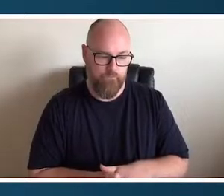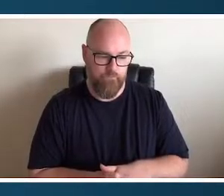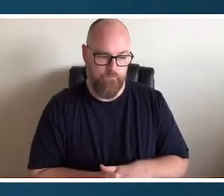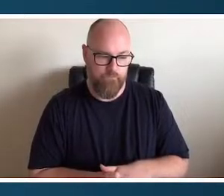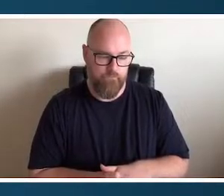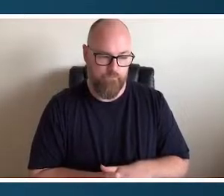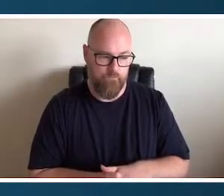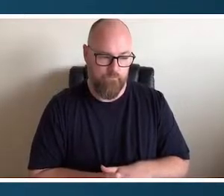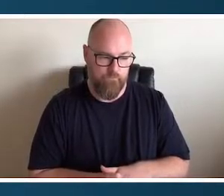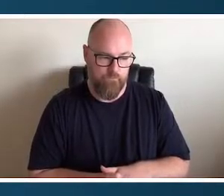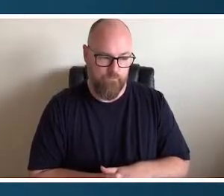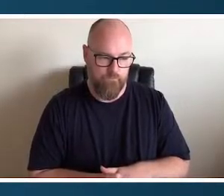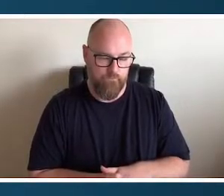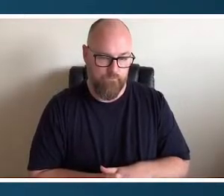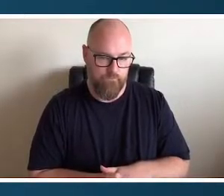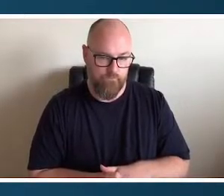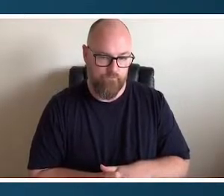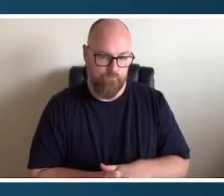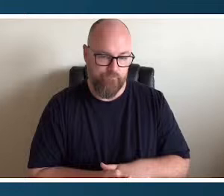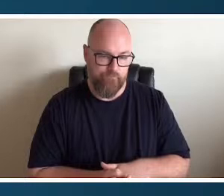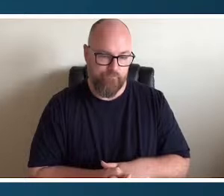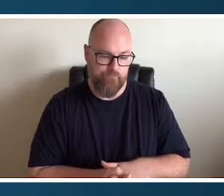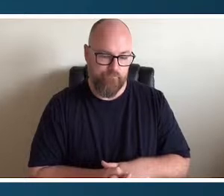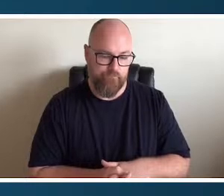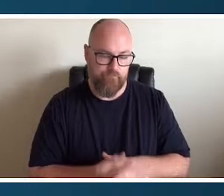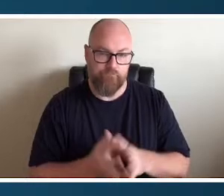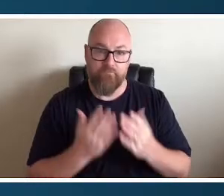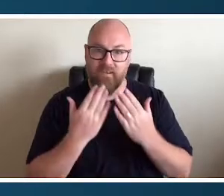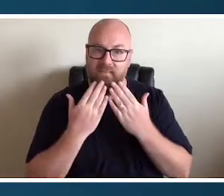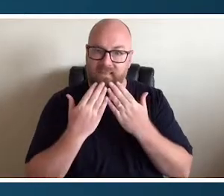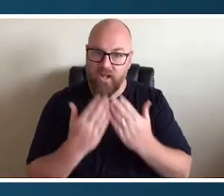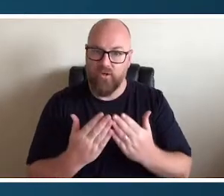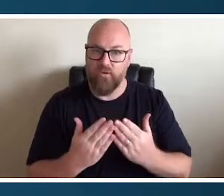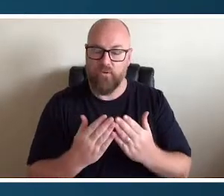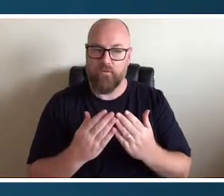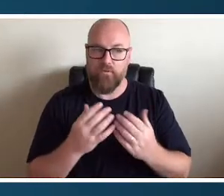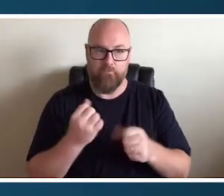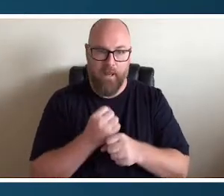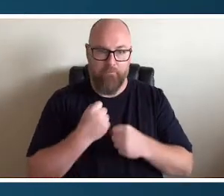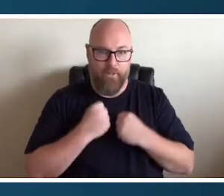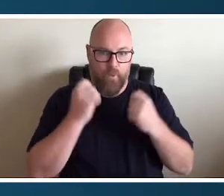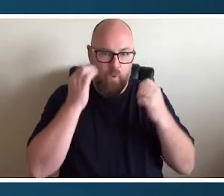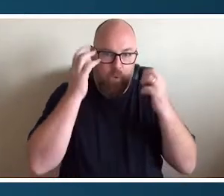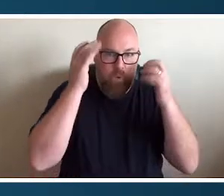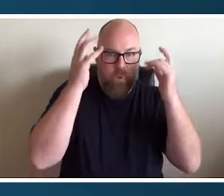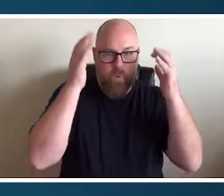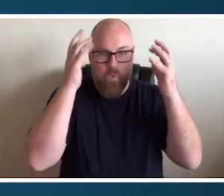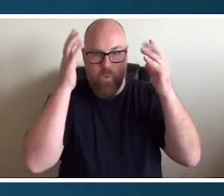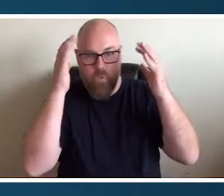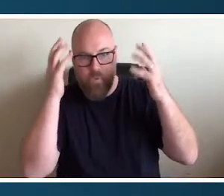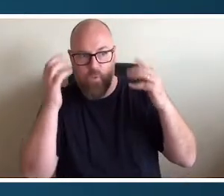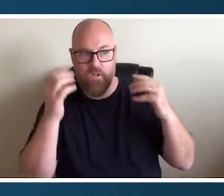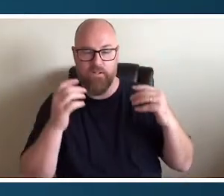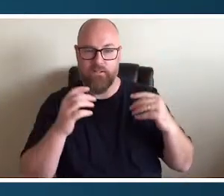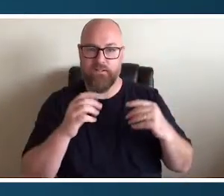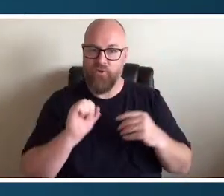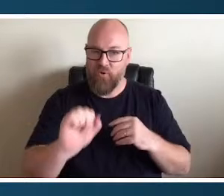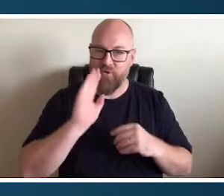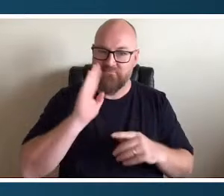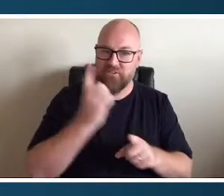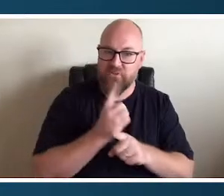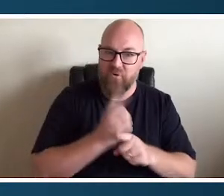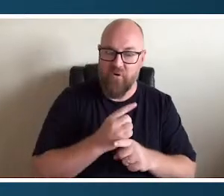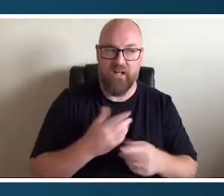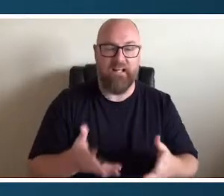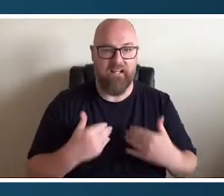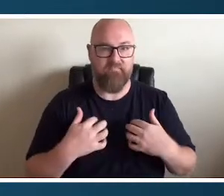there. Thank you so much for a really stimulating and challenging oration, and I think a very important one to